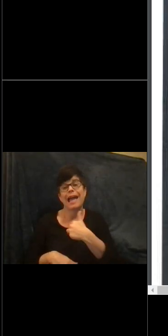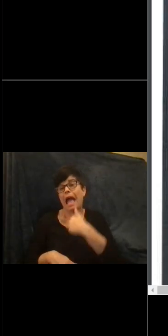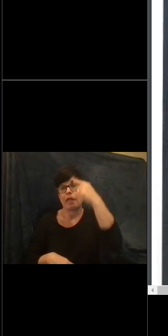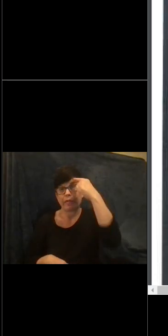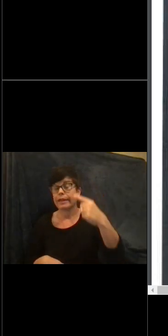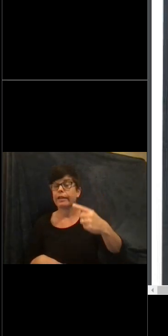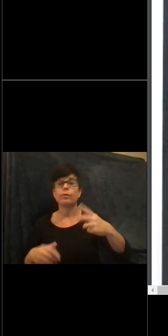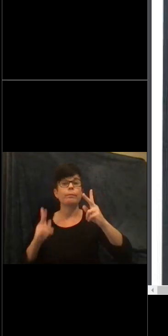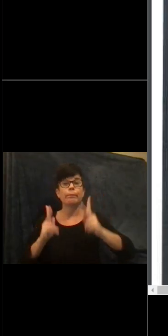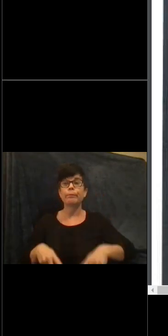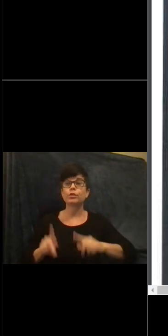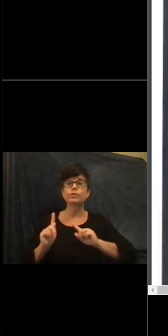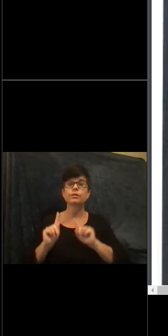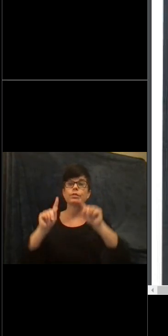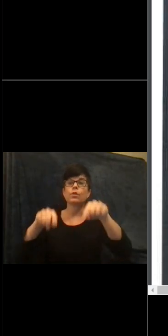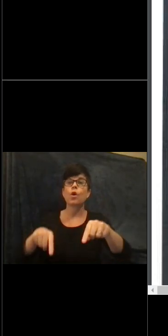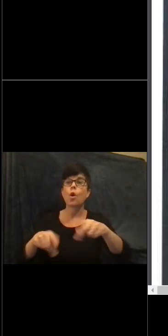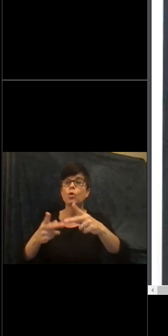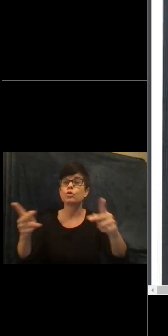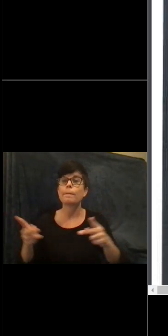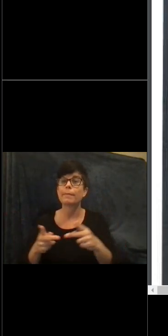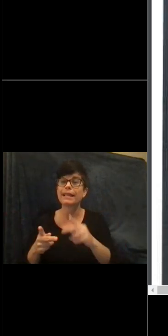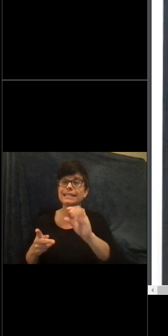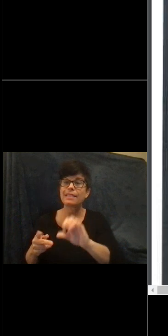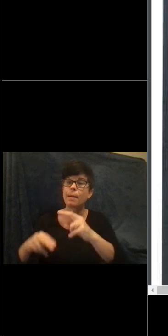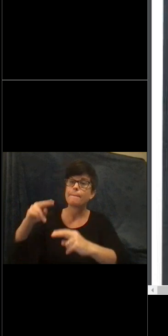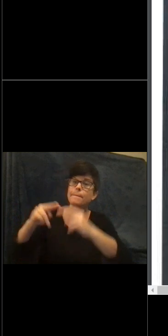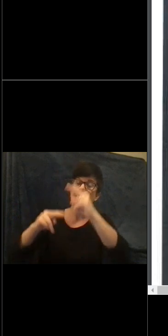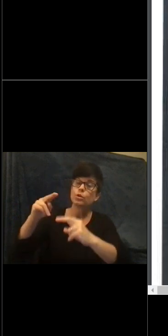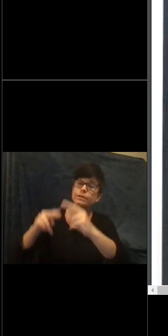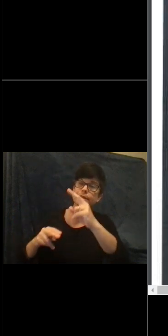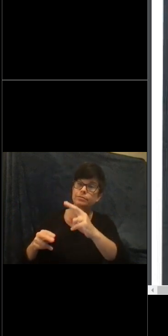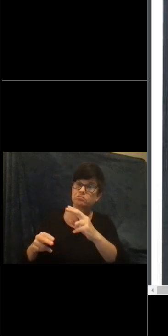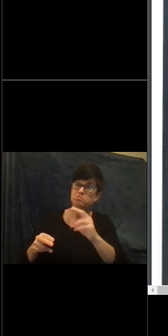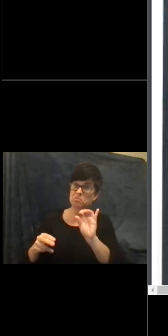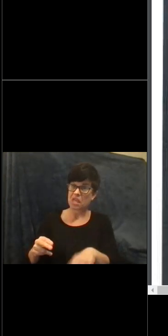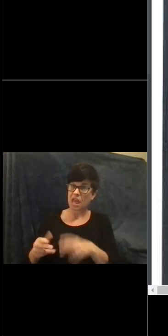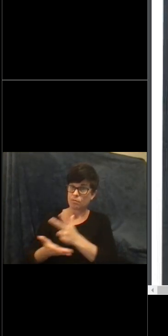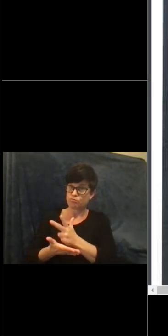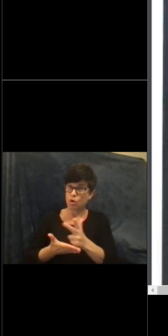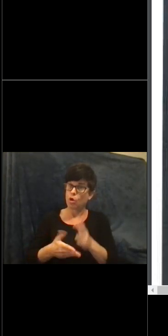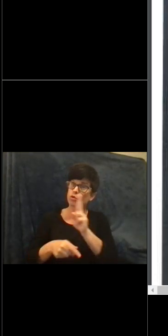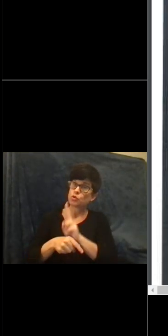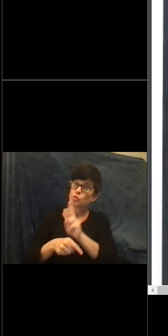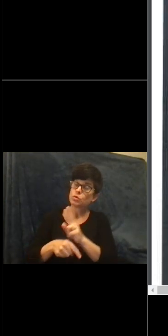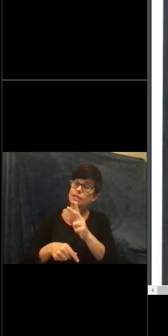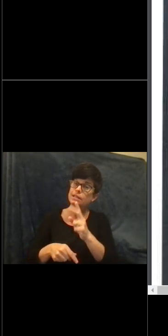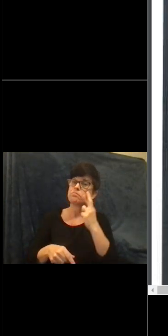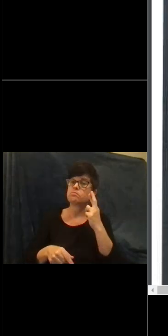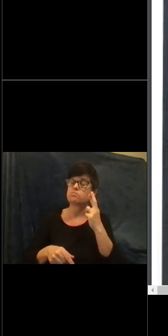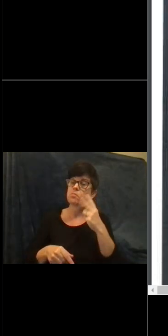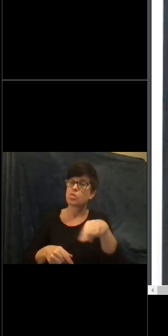go to the places at that building, that's public parking. They're using those facilities or they're using surrounding facilities.